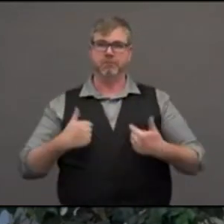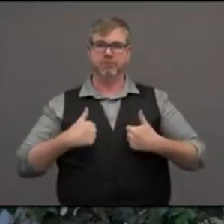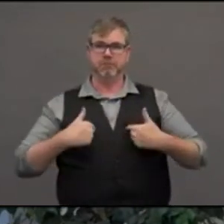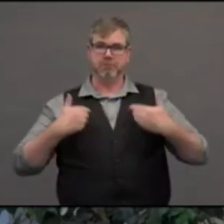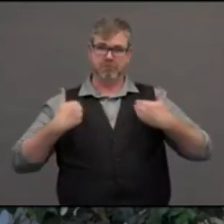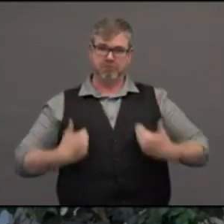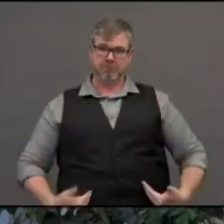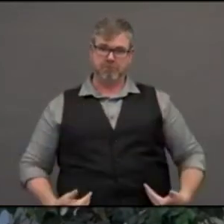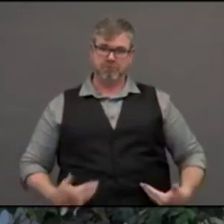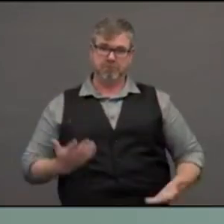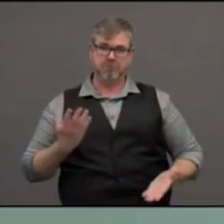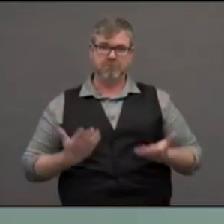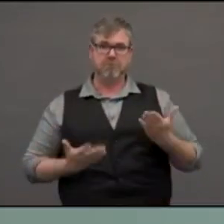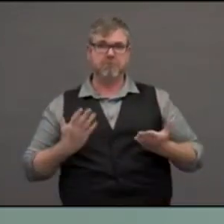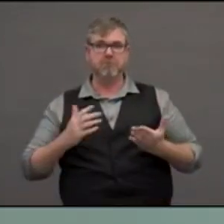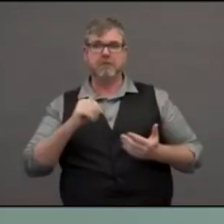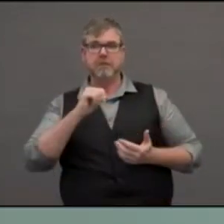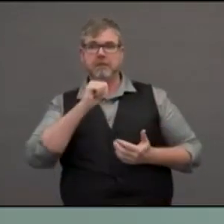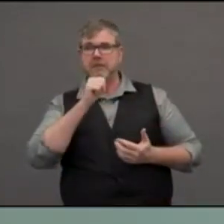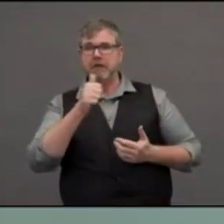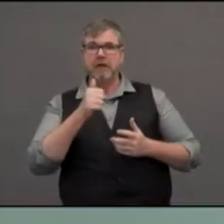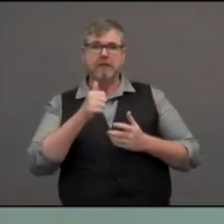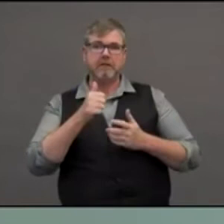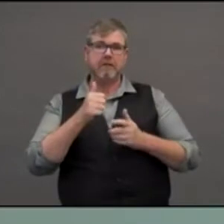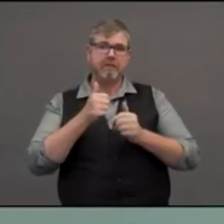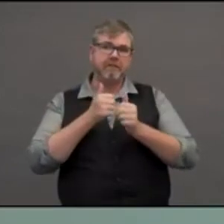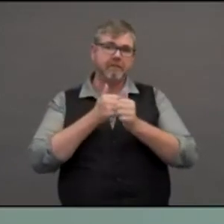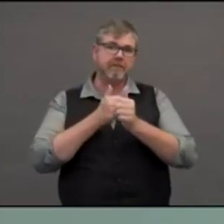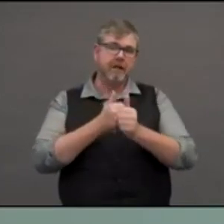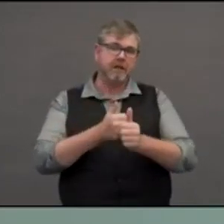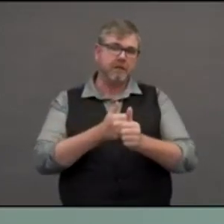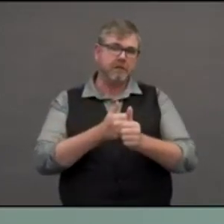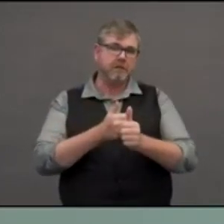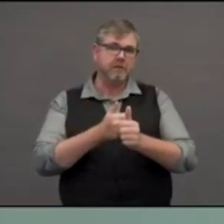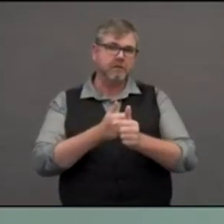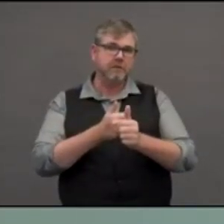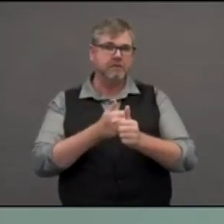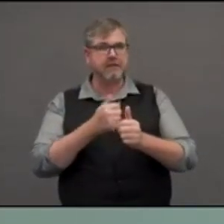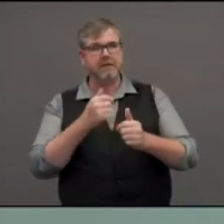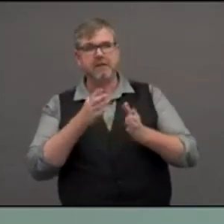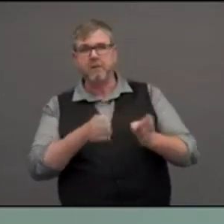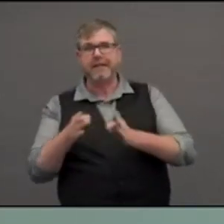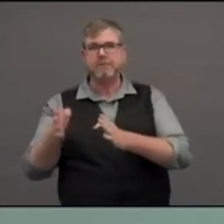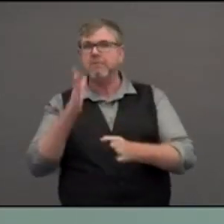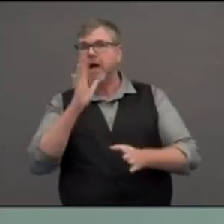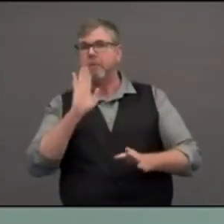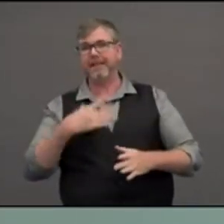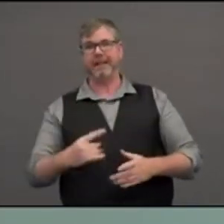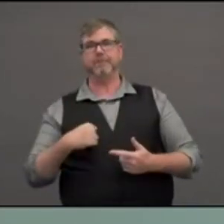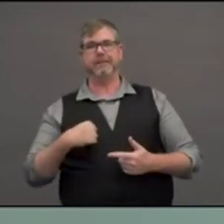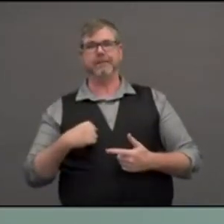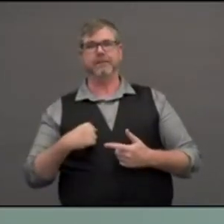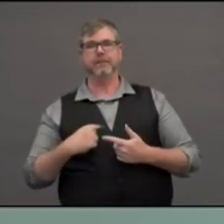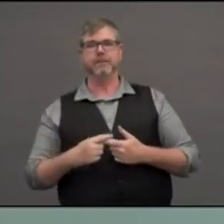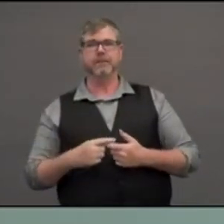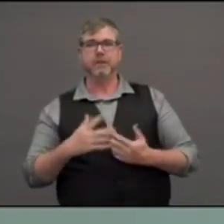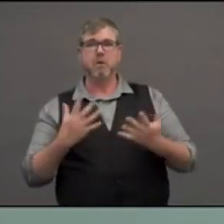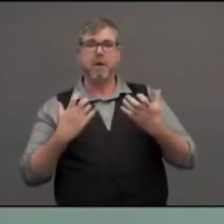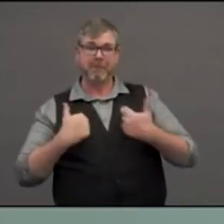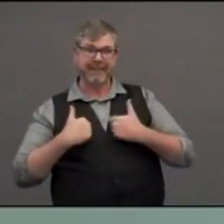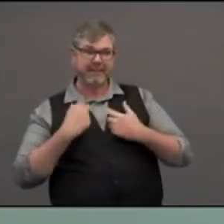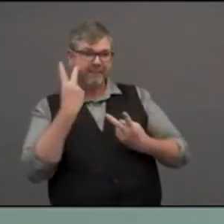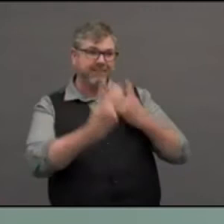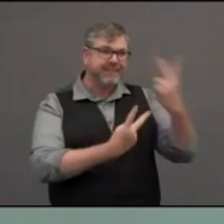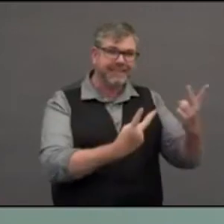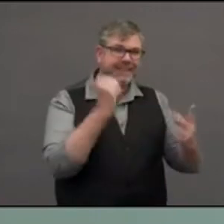following some of the methods that my mom would like, which would be to visit her every single day at home,